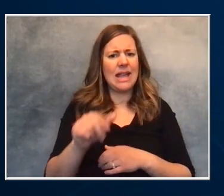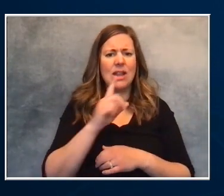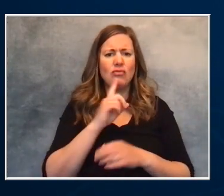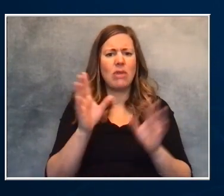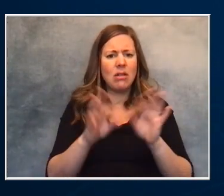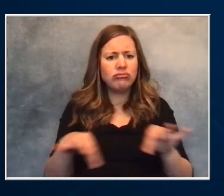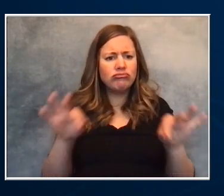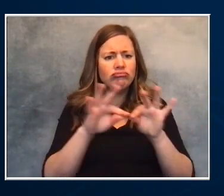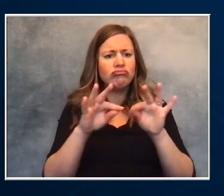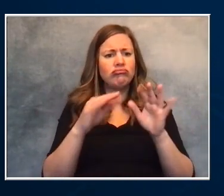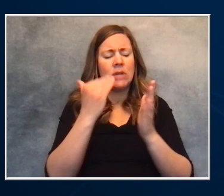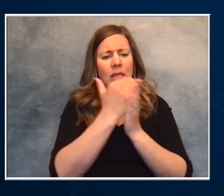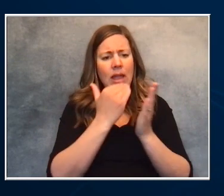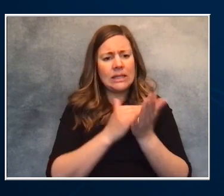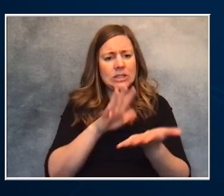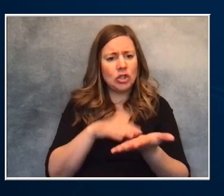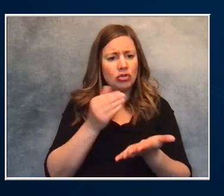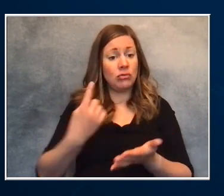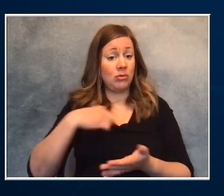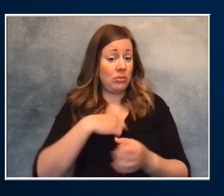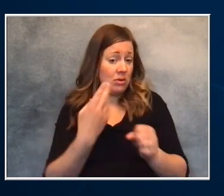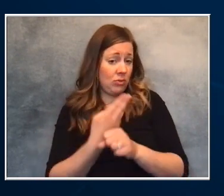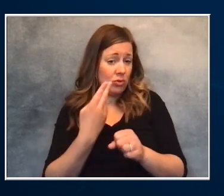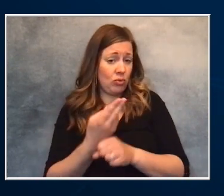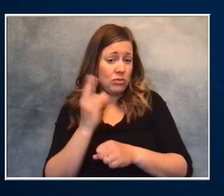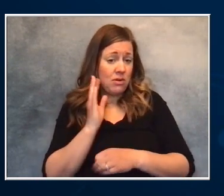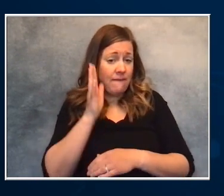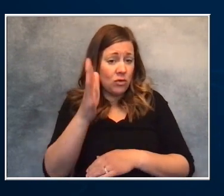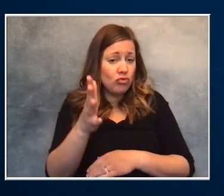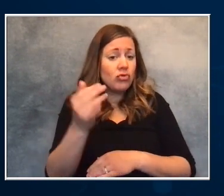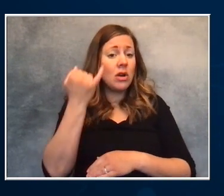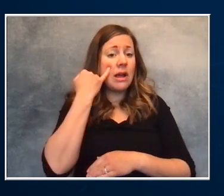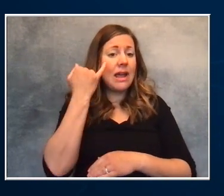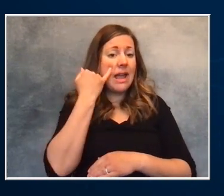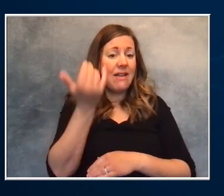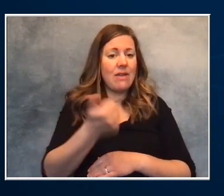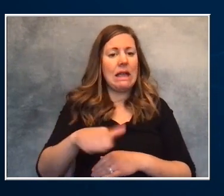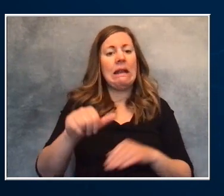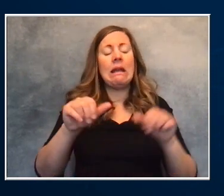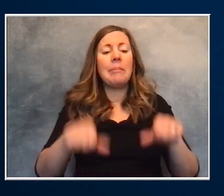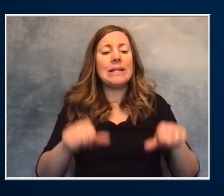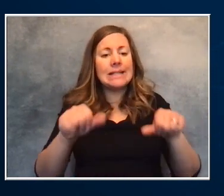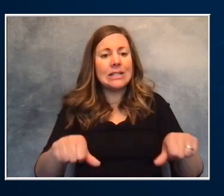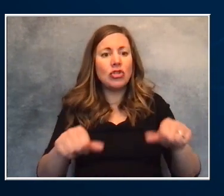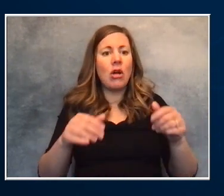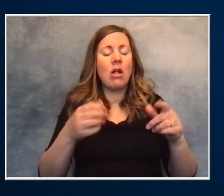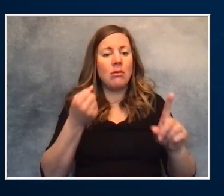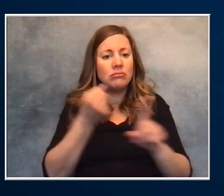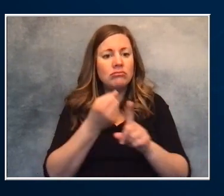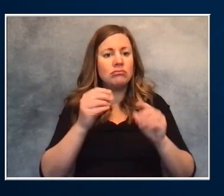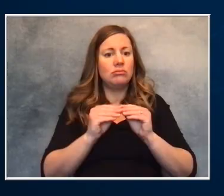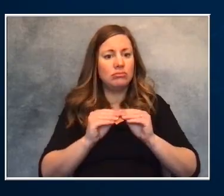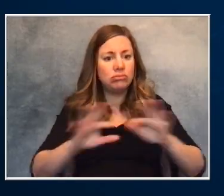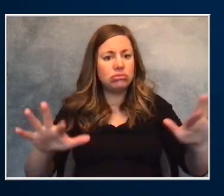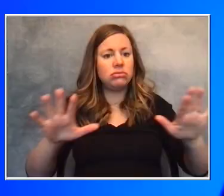learned that we will use in the future if there are ever any potential future outbreaks or other viruses? Well,